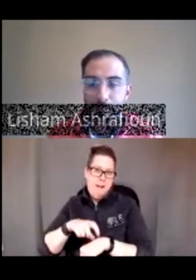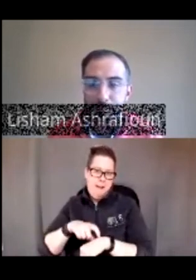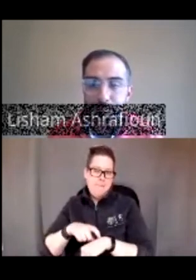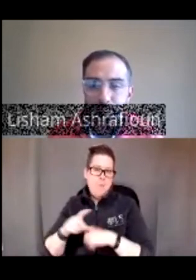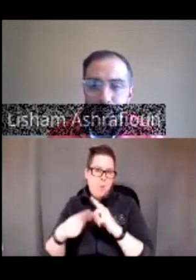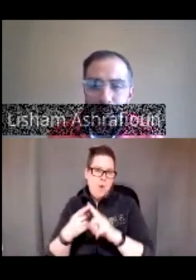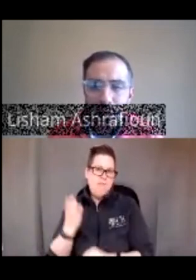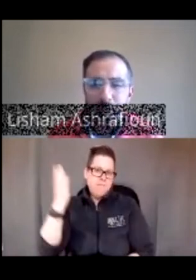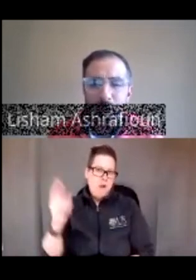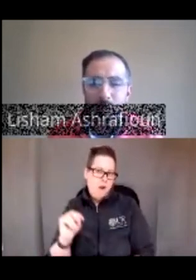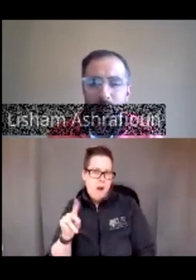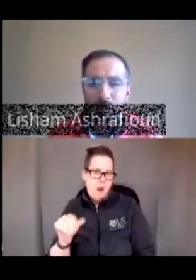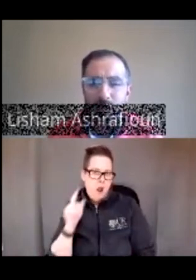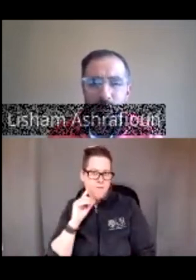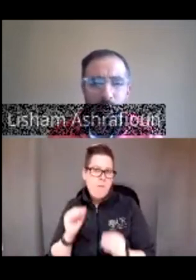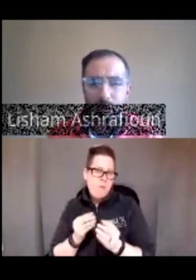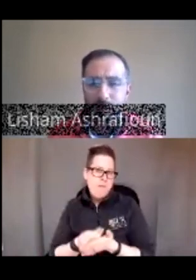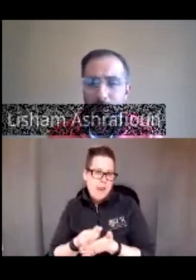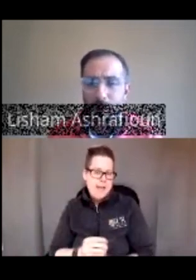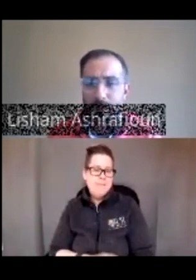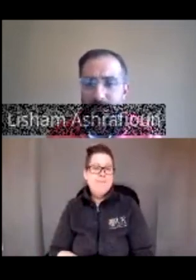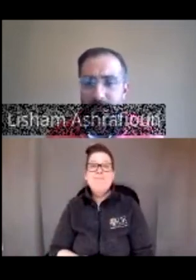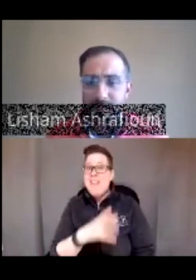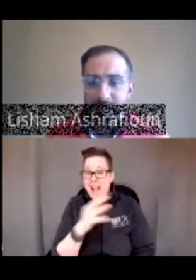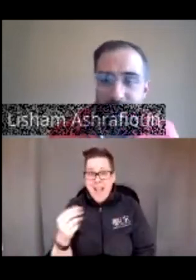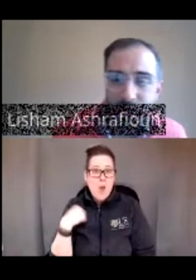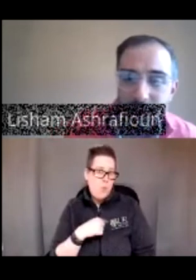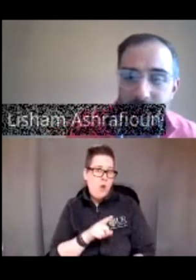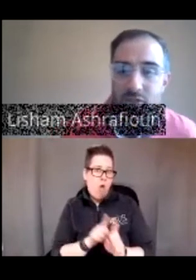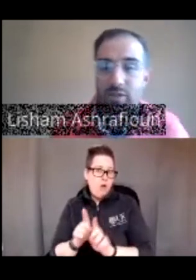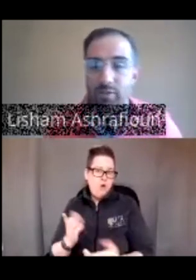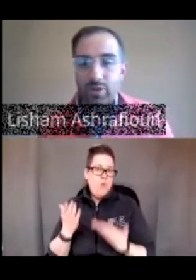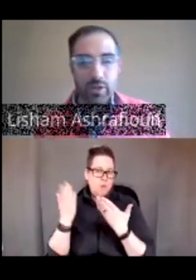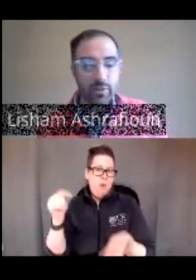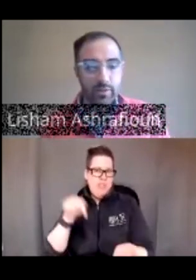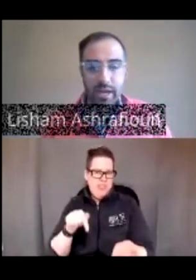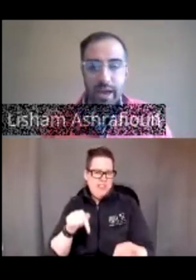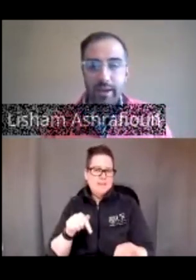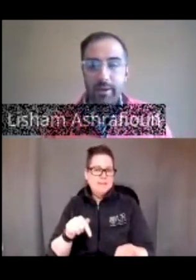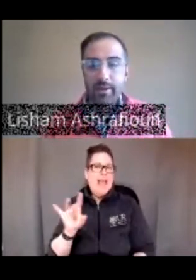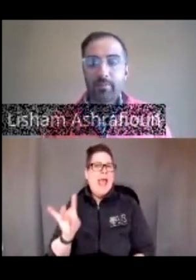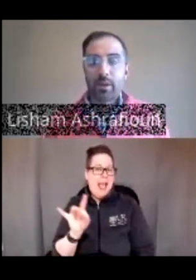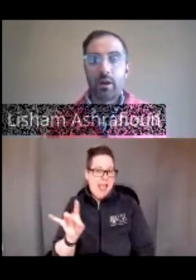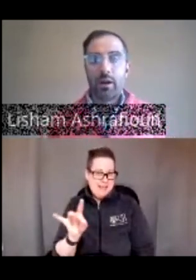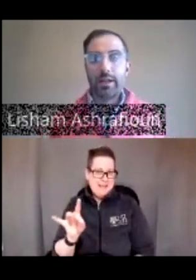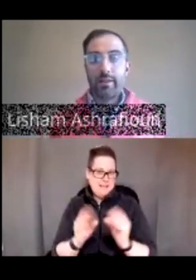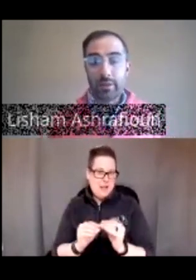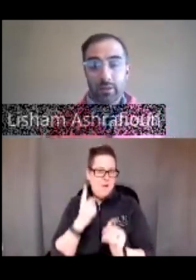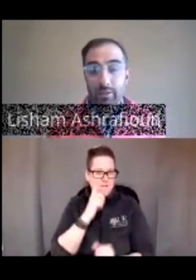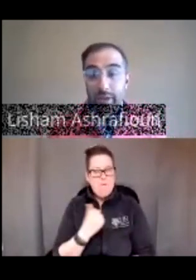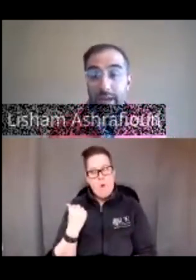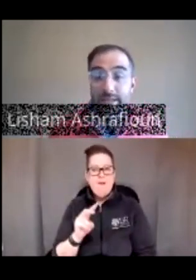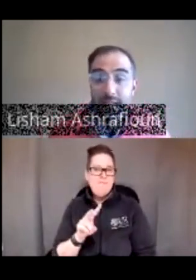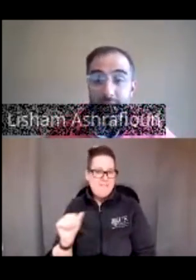NIDA. We've also already proposed this as an 8-session intervention version for the VA, and have